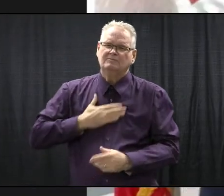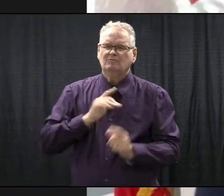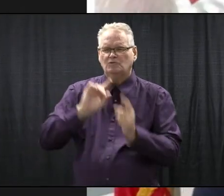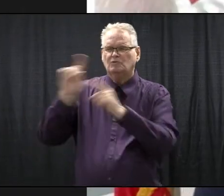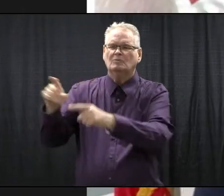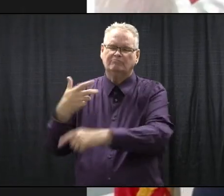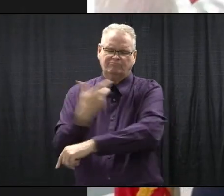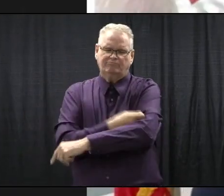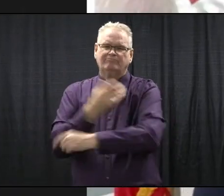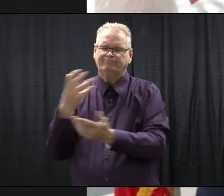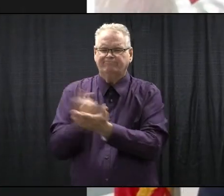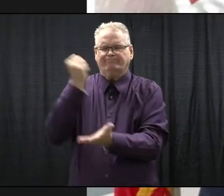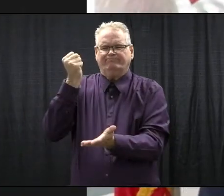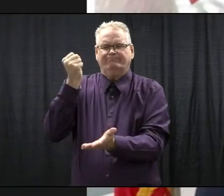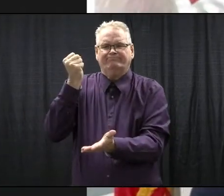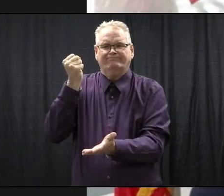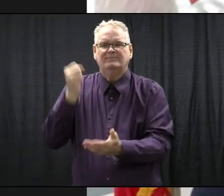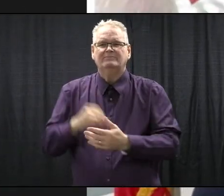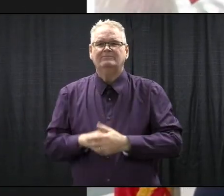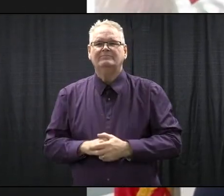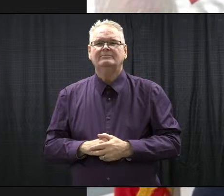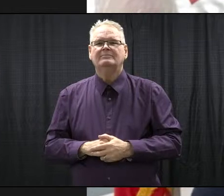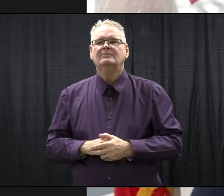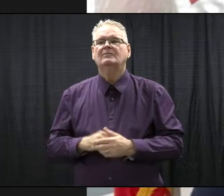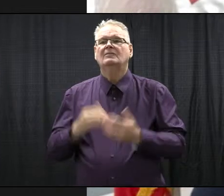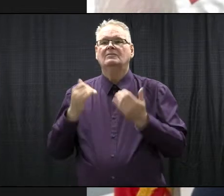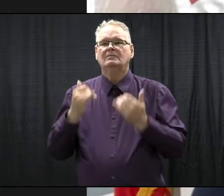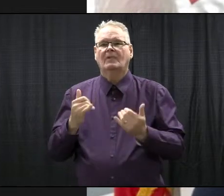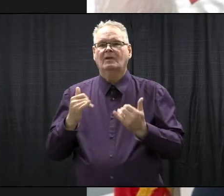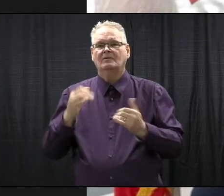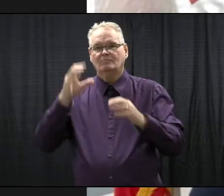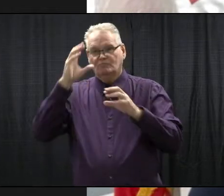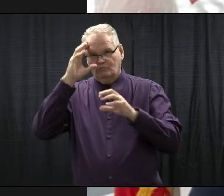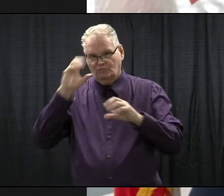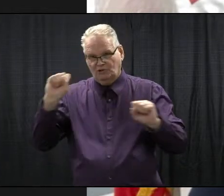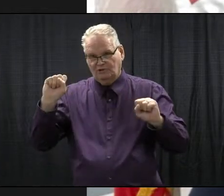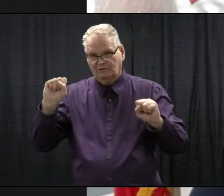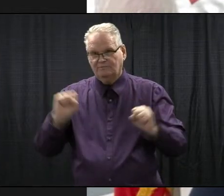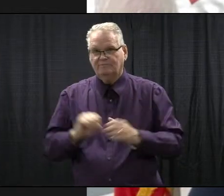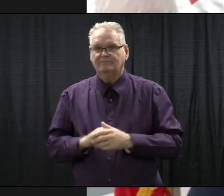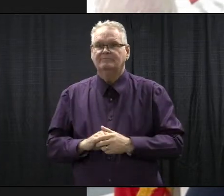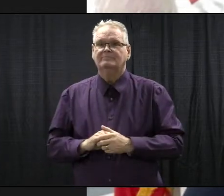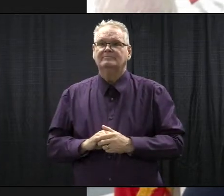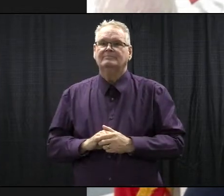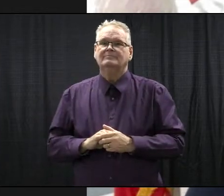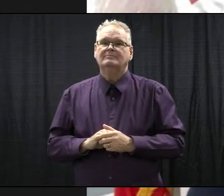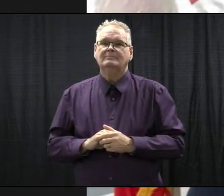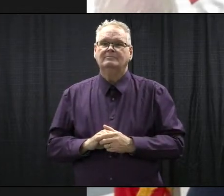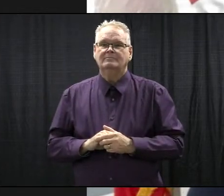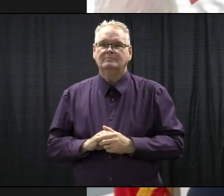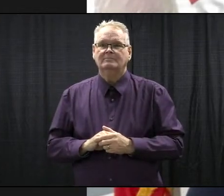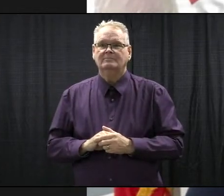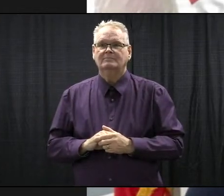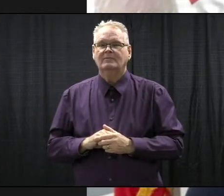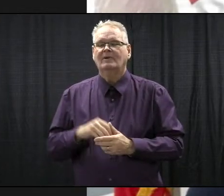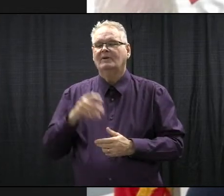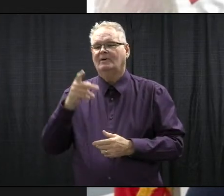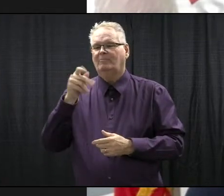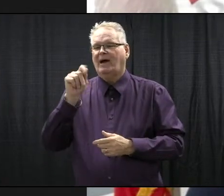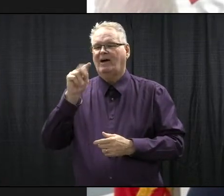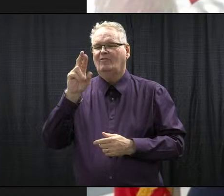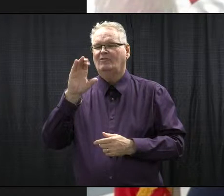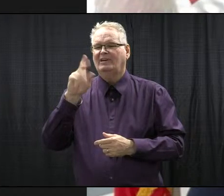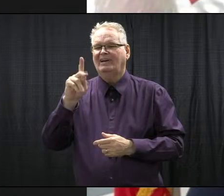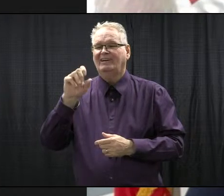Well, thank you, Minister. You may be no Patrick Swayze, but I'm sure you're Kevin Bacon to many people across the province. So that's great news about